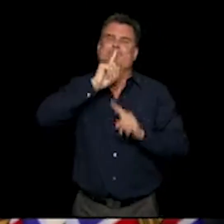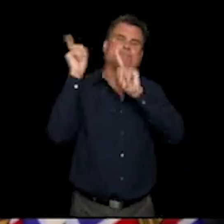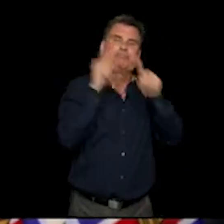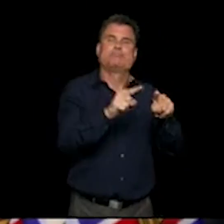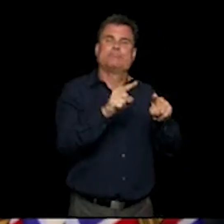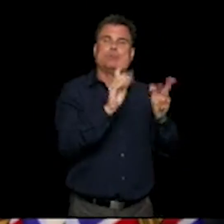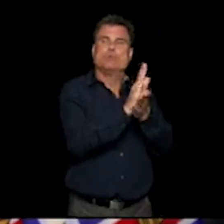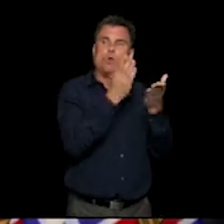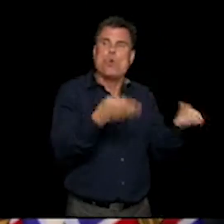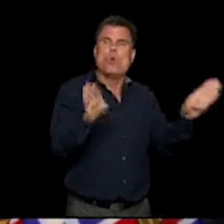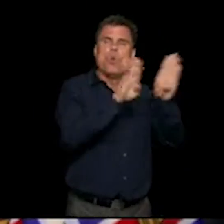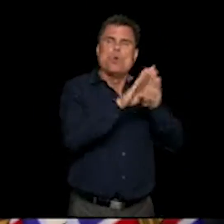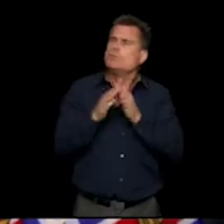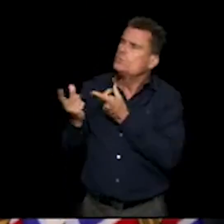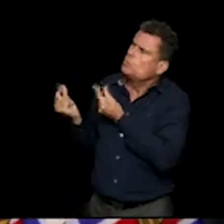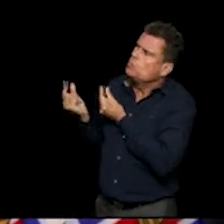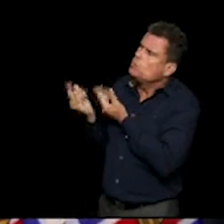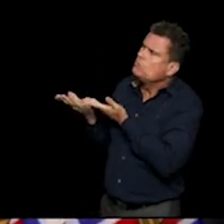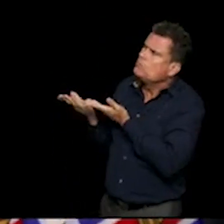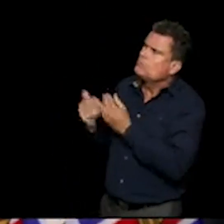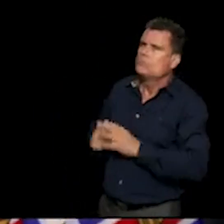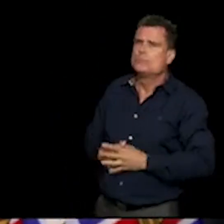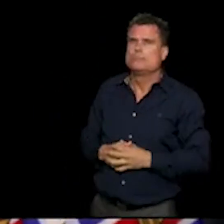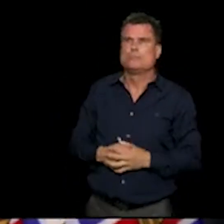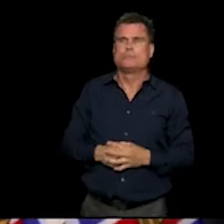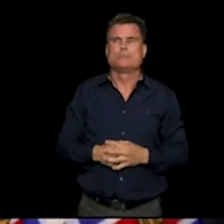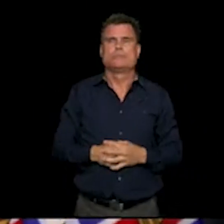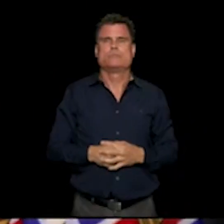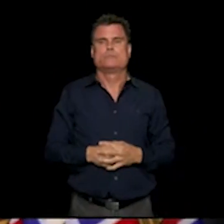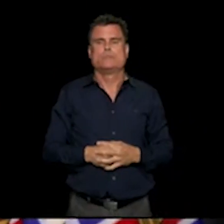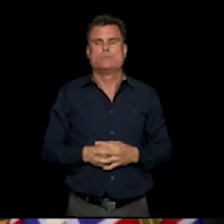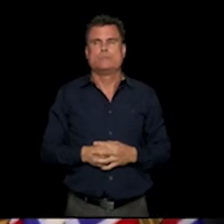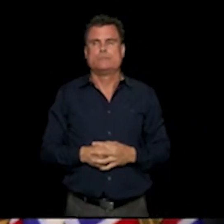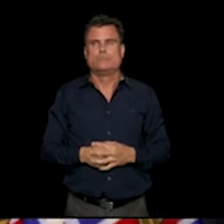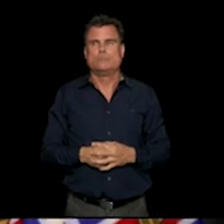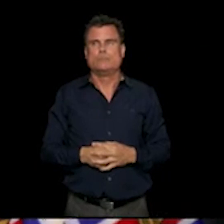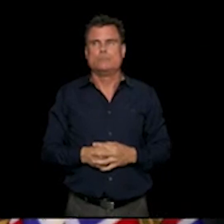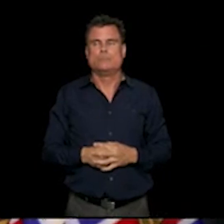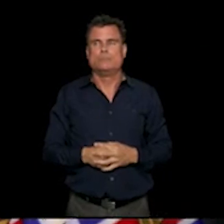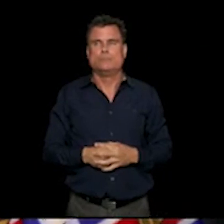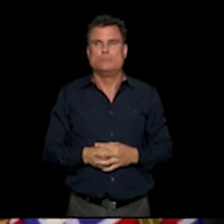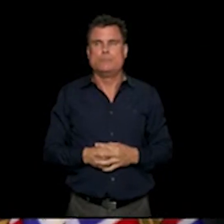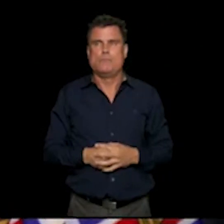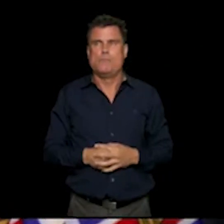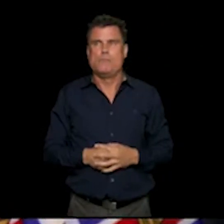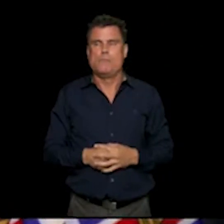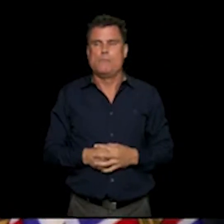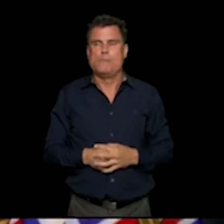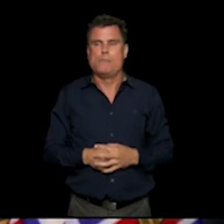Look, I think we have the ability to, with our public health management,